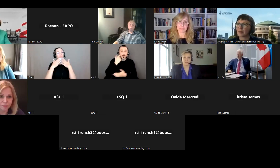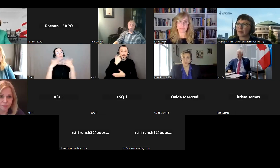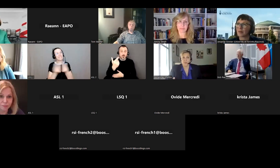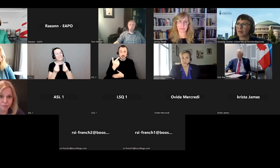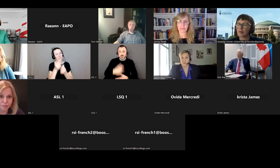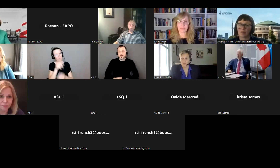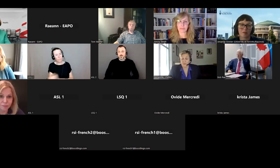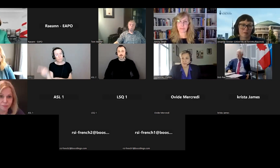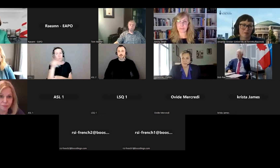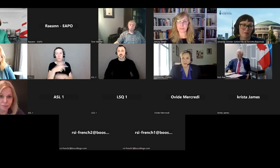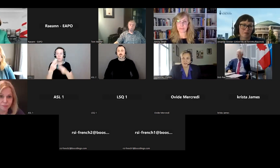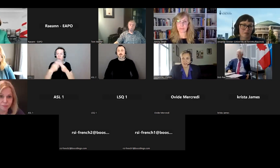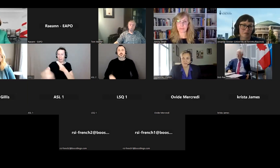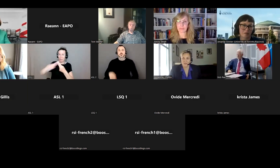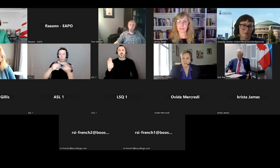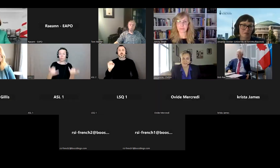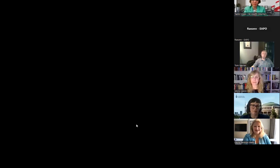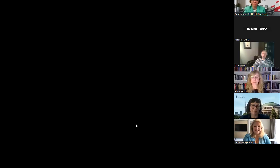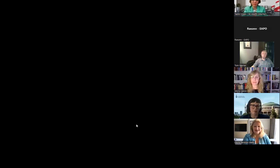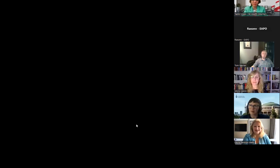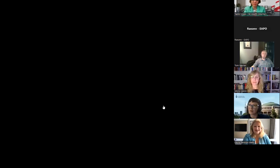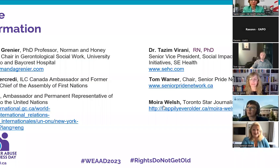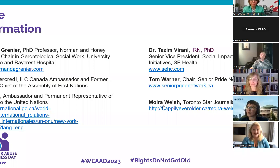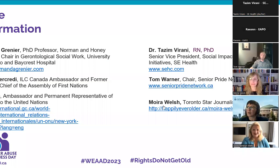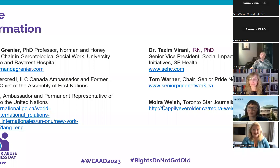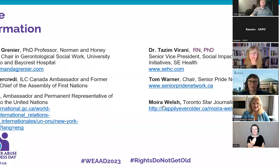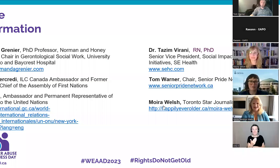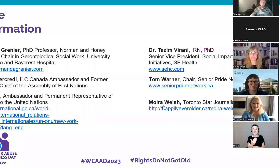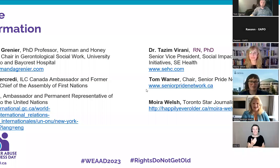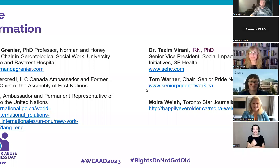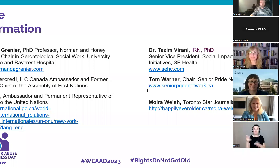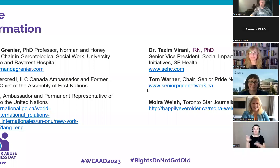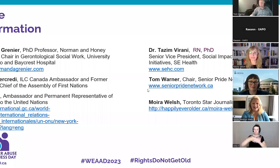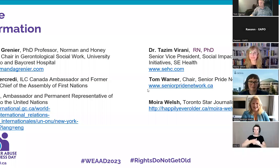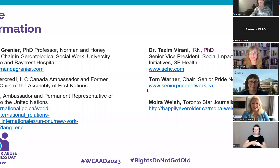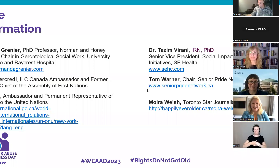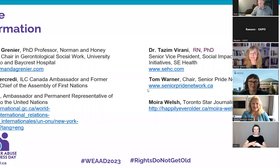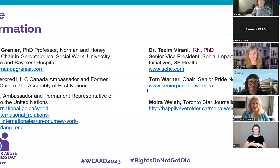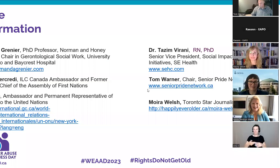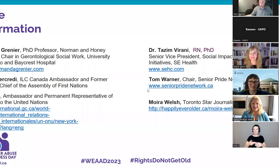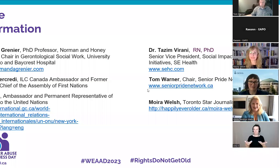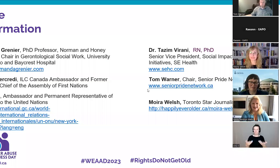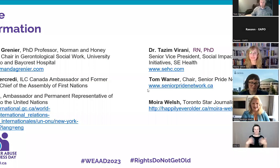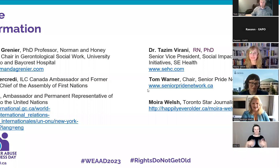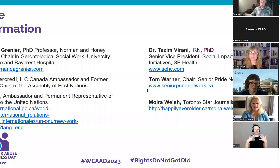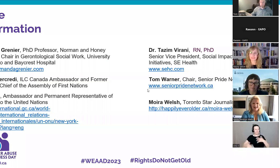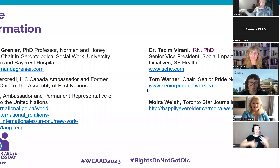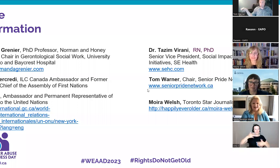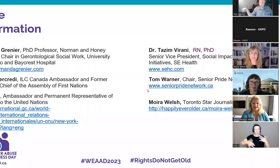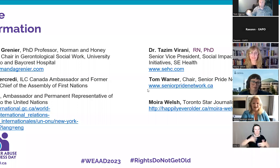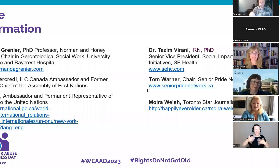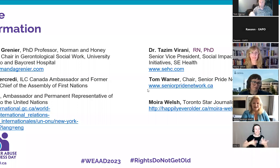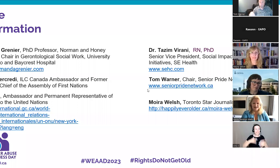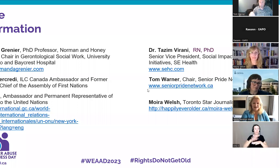also thank you for all of you for keeping our chat box so active. It's been nearly impossible to keep up. So many comments, so many